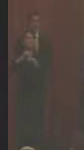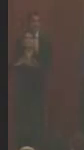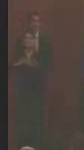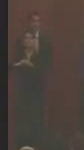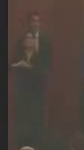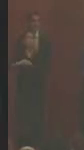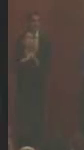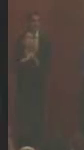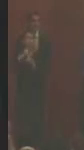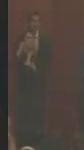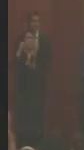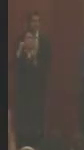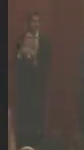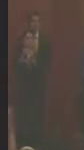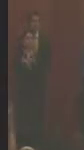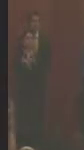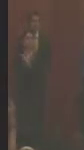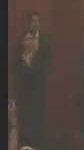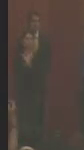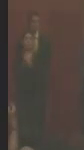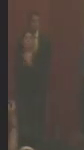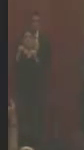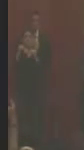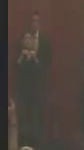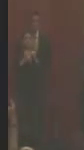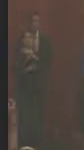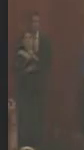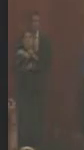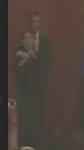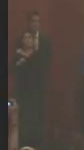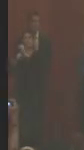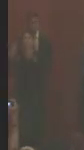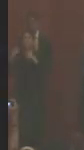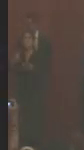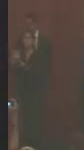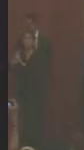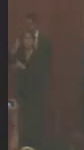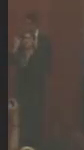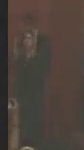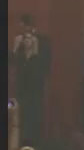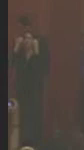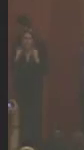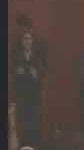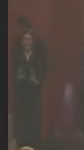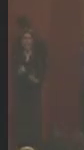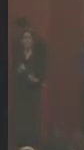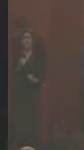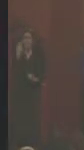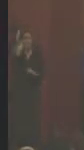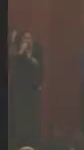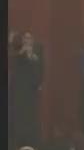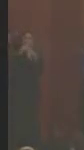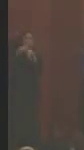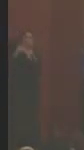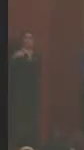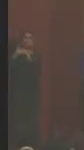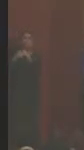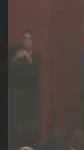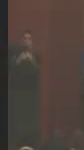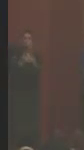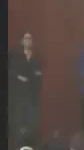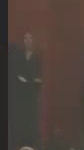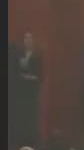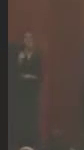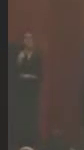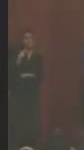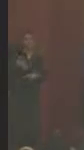to consolidate a culture of prevention and strengthening of the citizens facing the potential